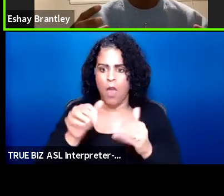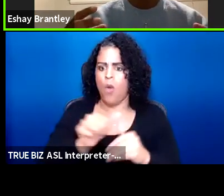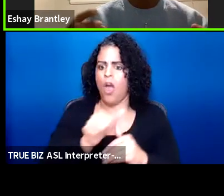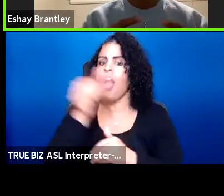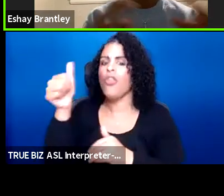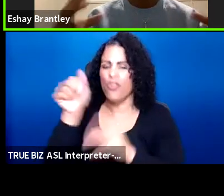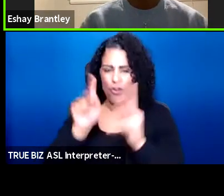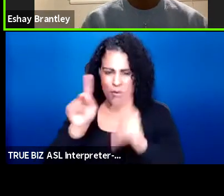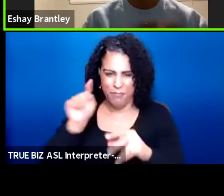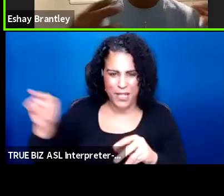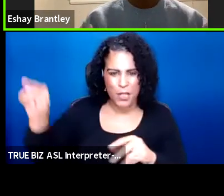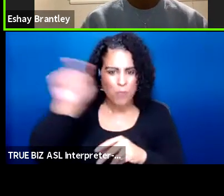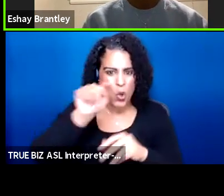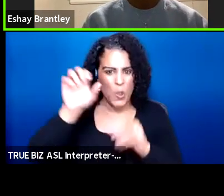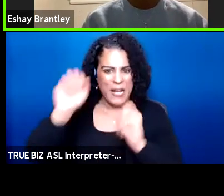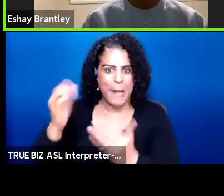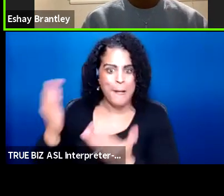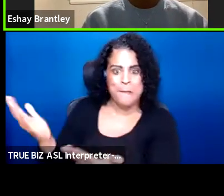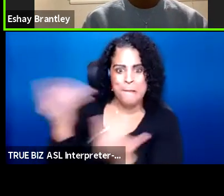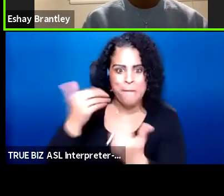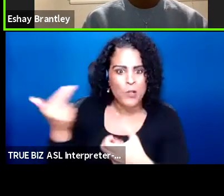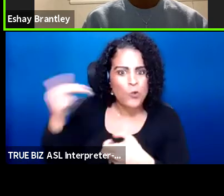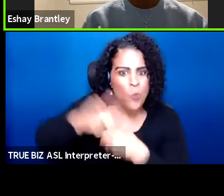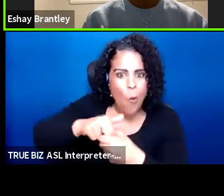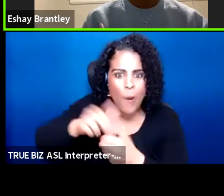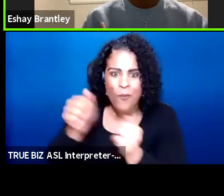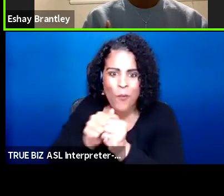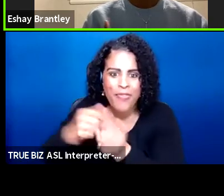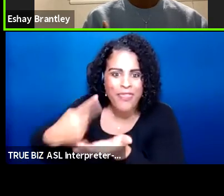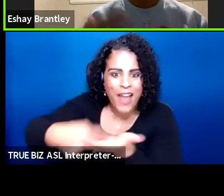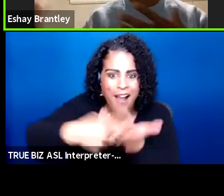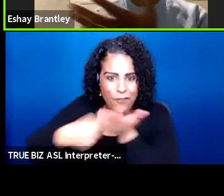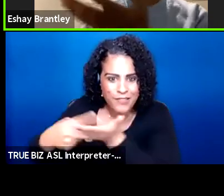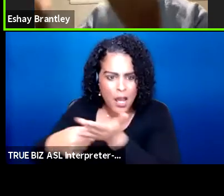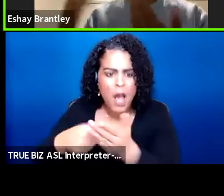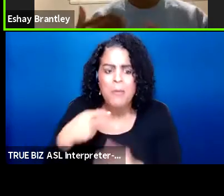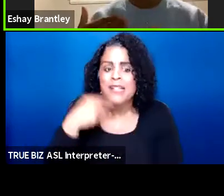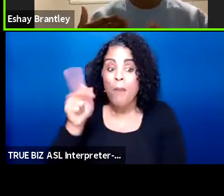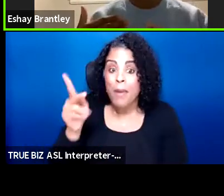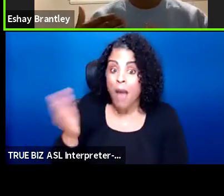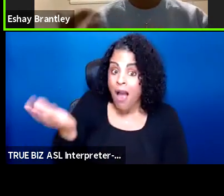folks to sit at that table, but telling people,